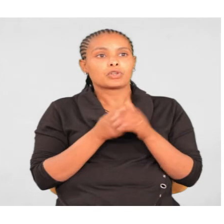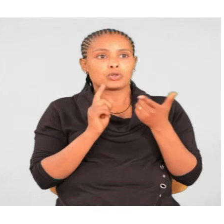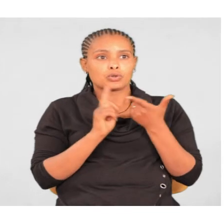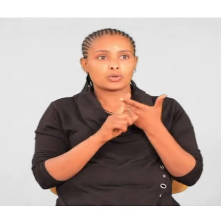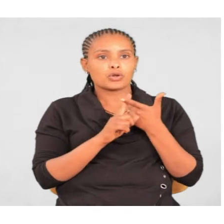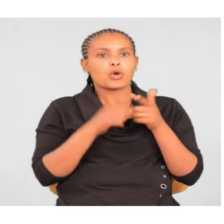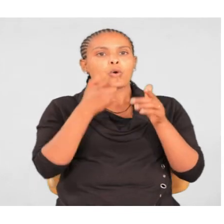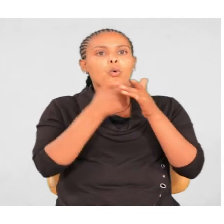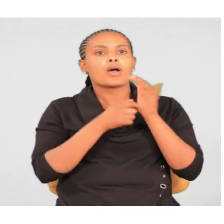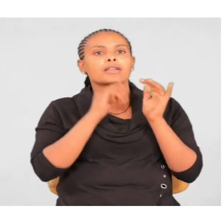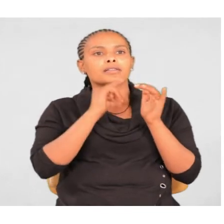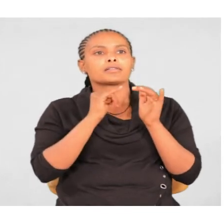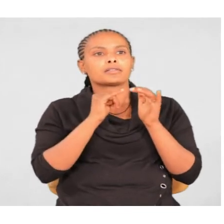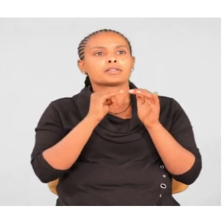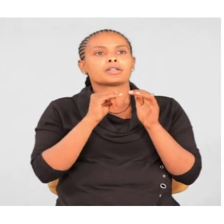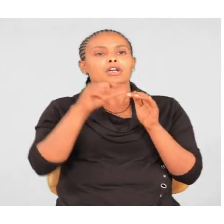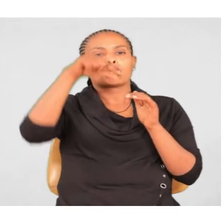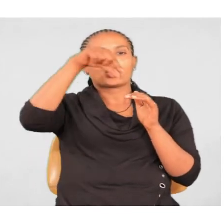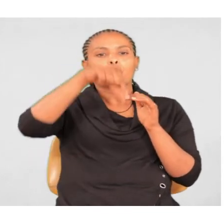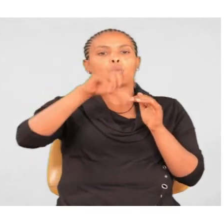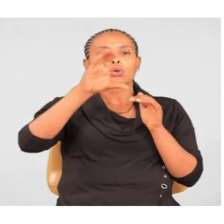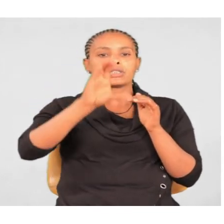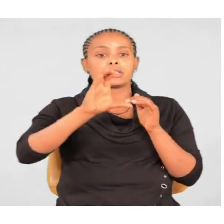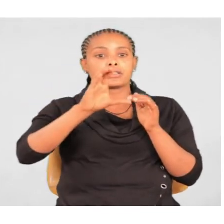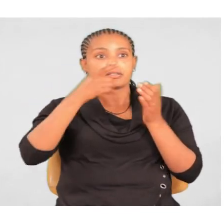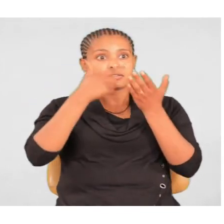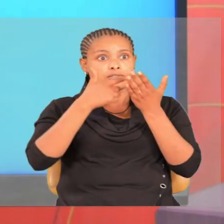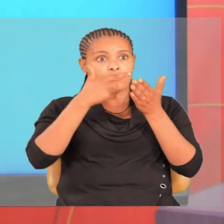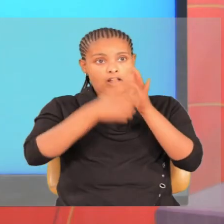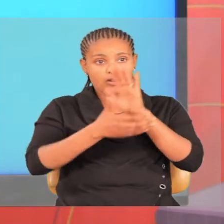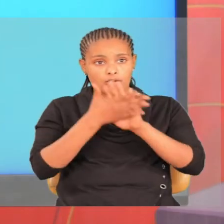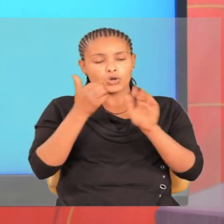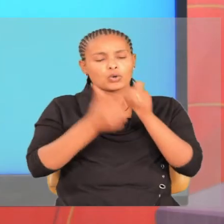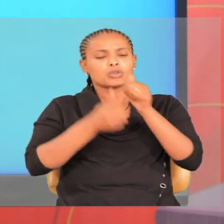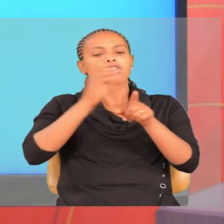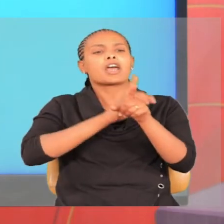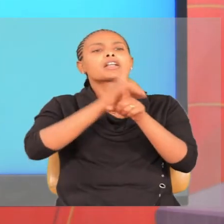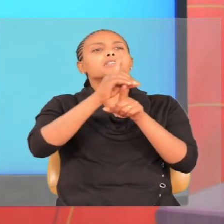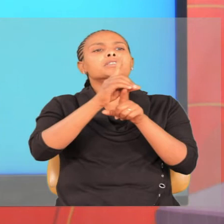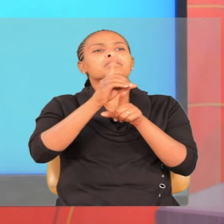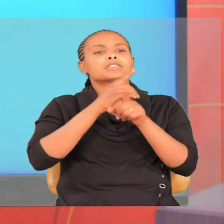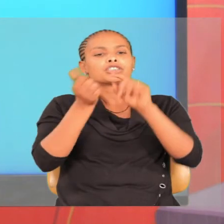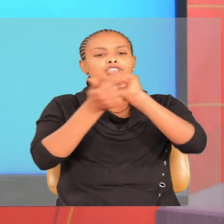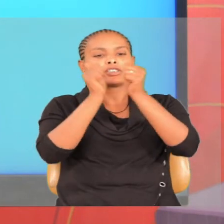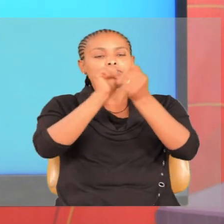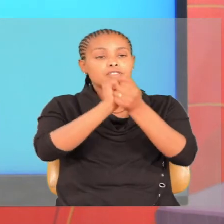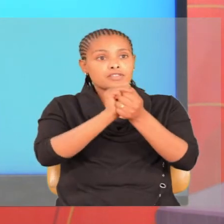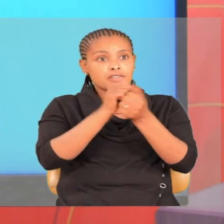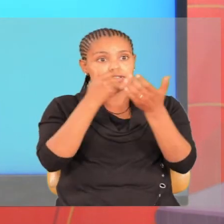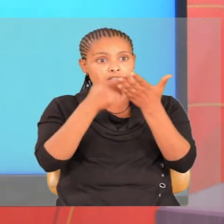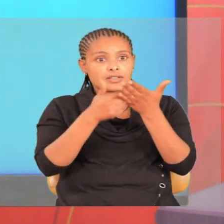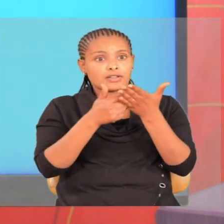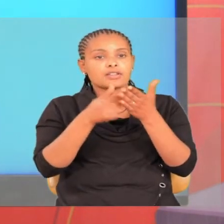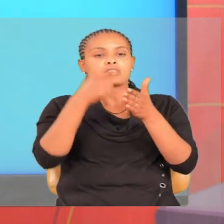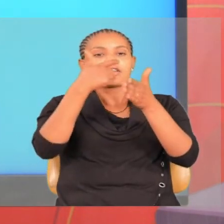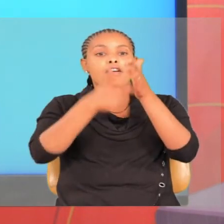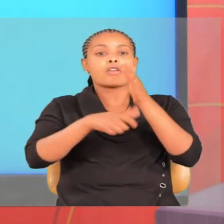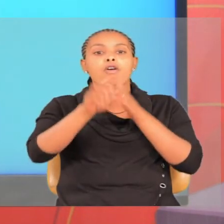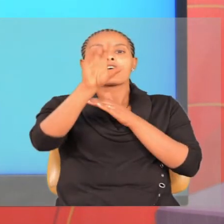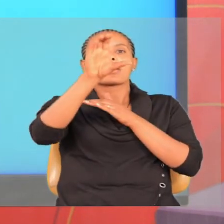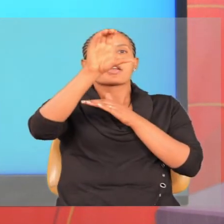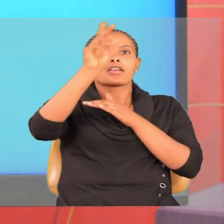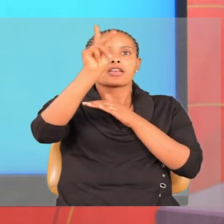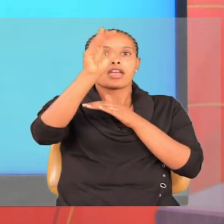2. What is the QEC value for this equation? Which direction will direction shift given this? The value of